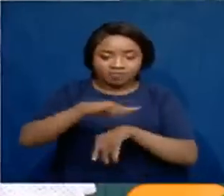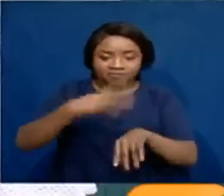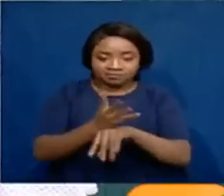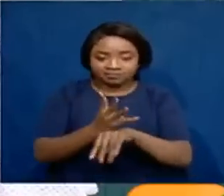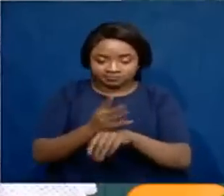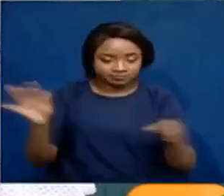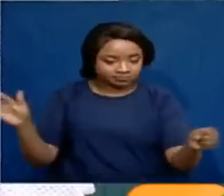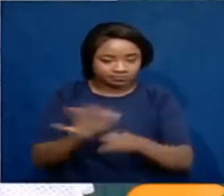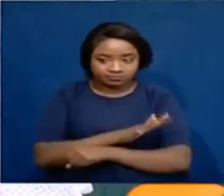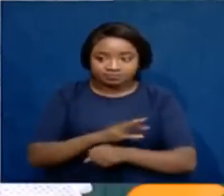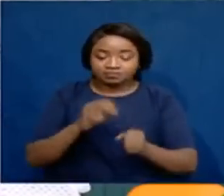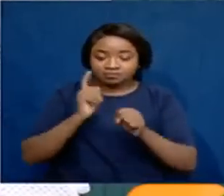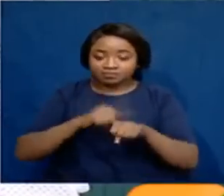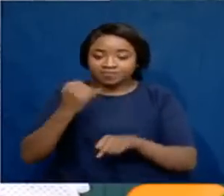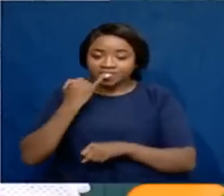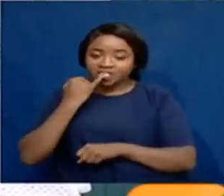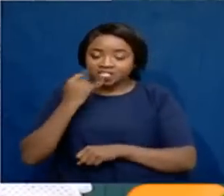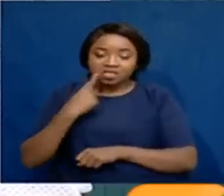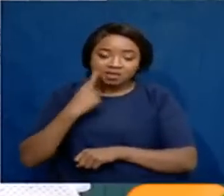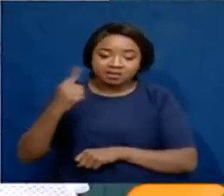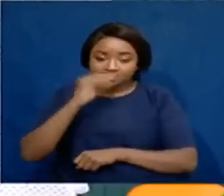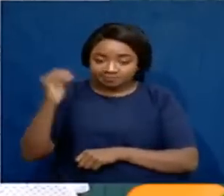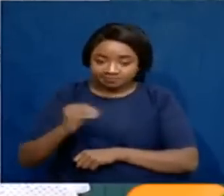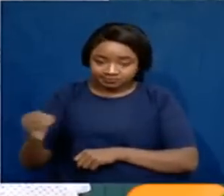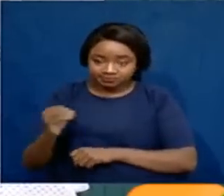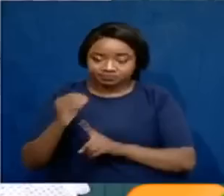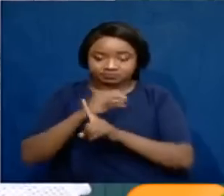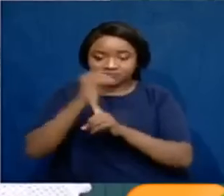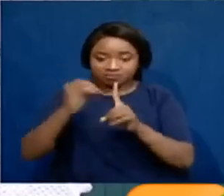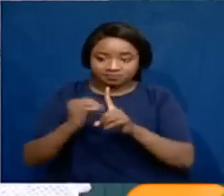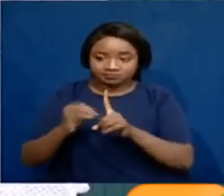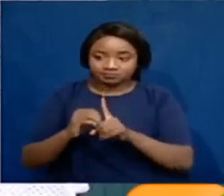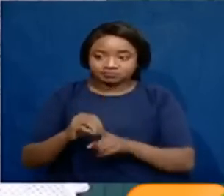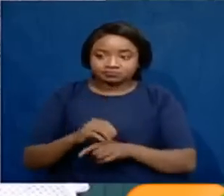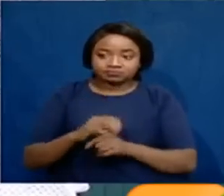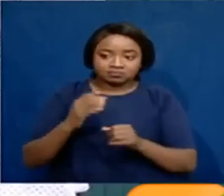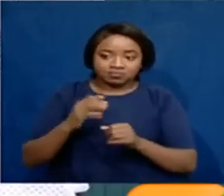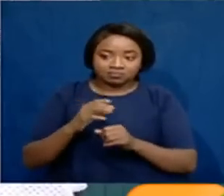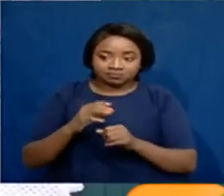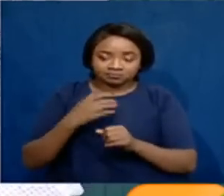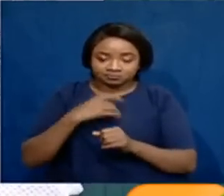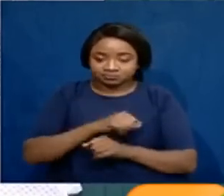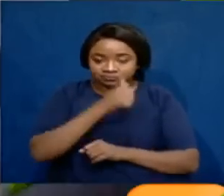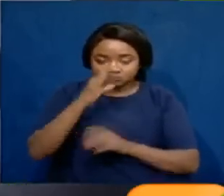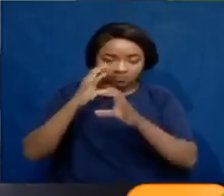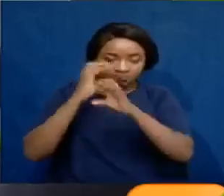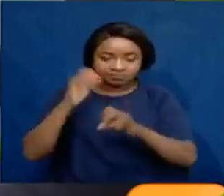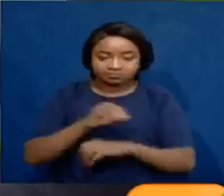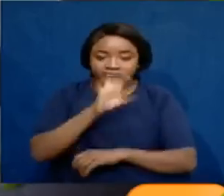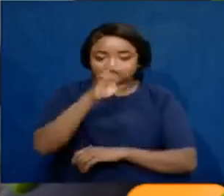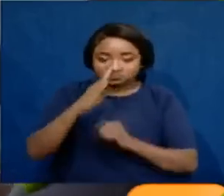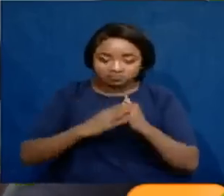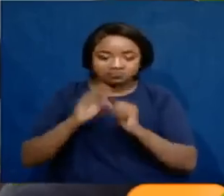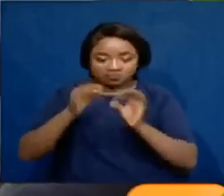And with a charge of 100%, one of our buses called the E9 is able to give you a range of up to 300 kilometers. Edward